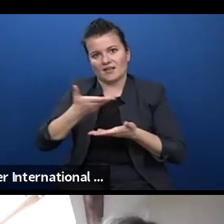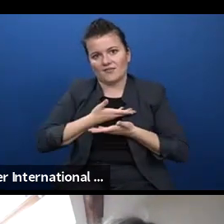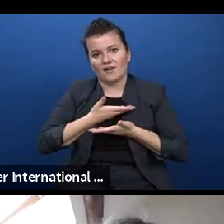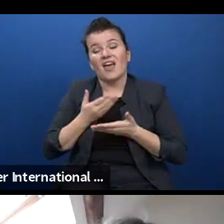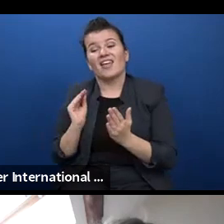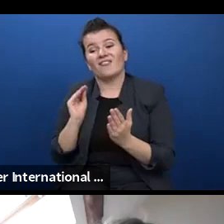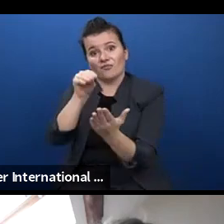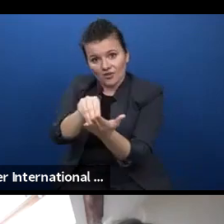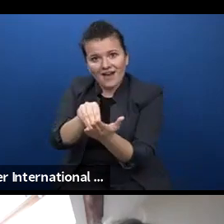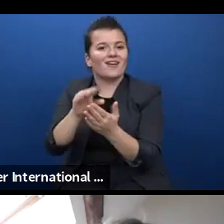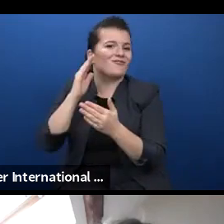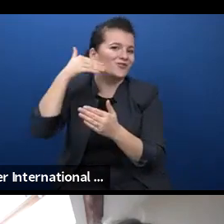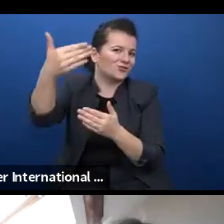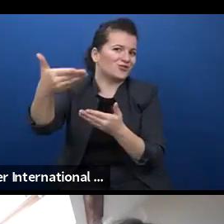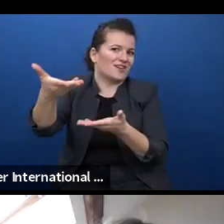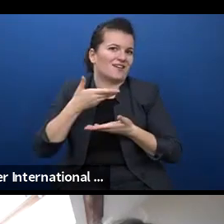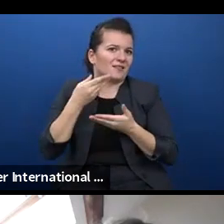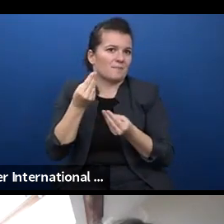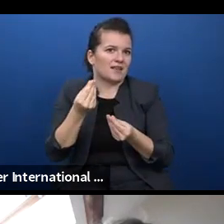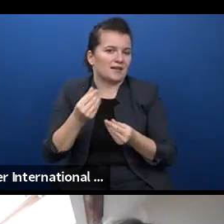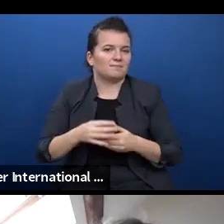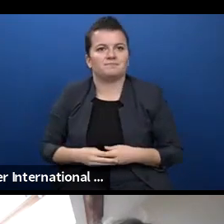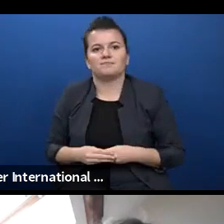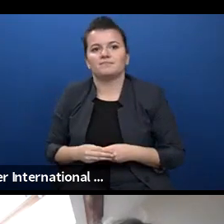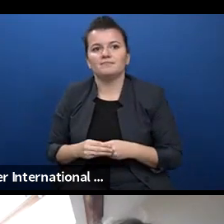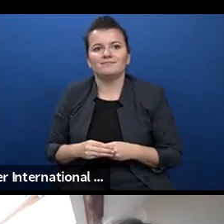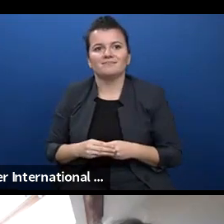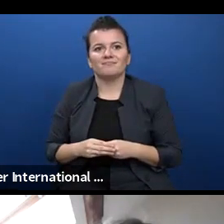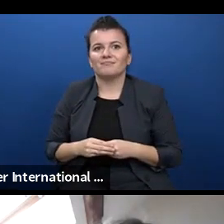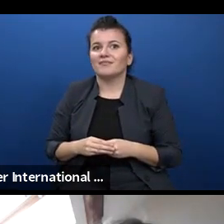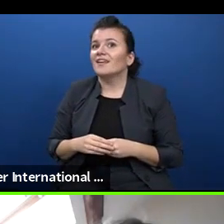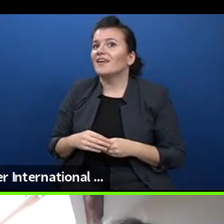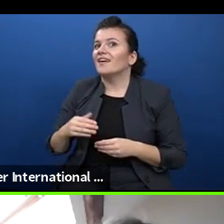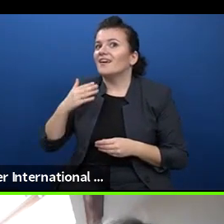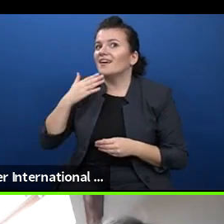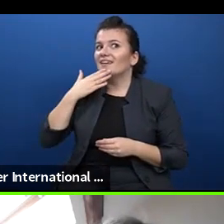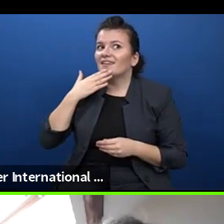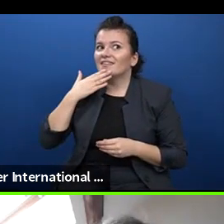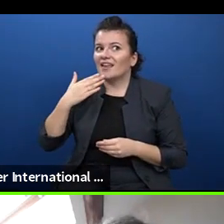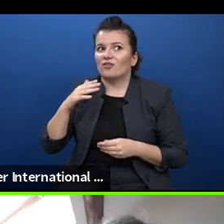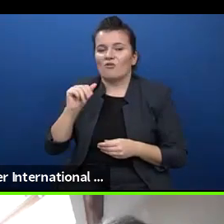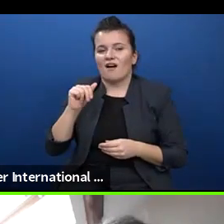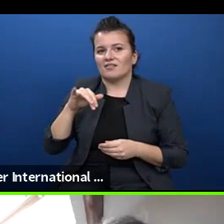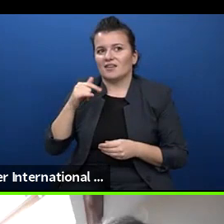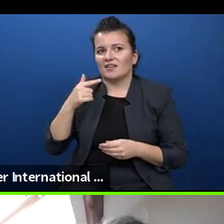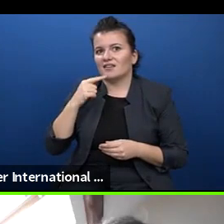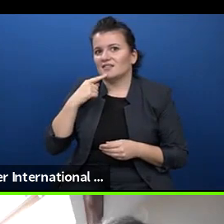much indeed. Madame Farreng, would you like to comment to what Ms. Nienaß said?